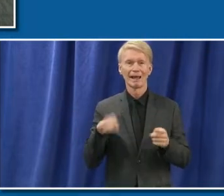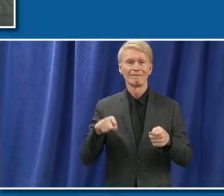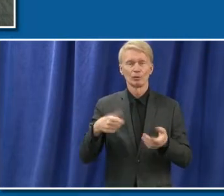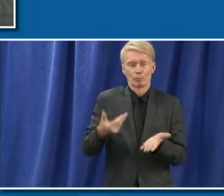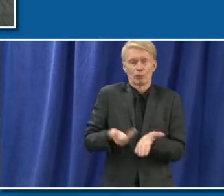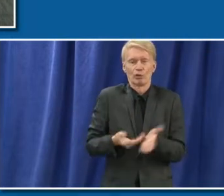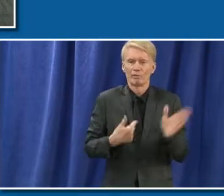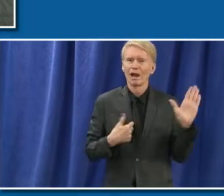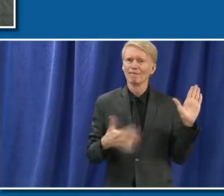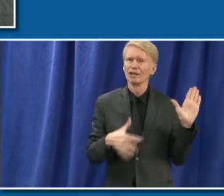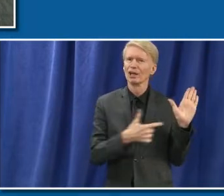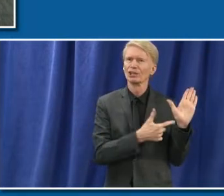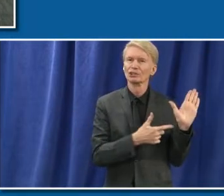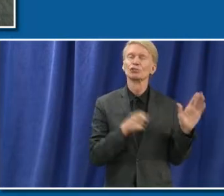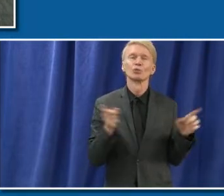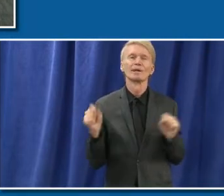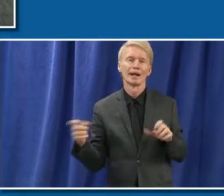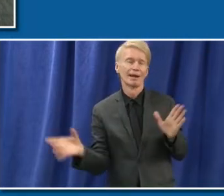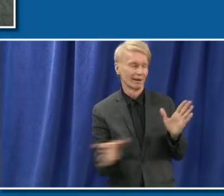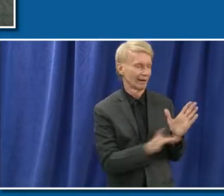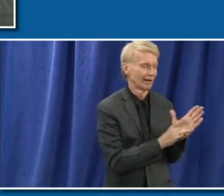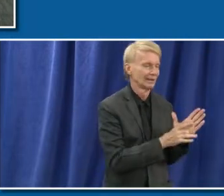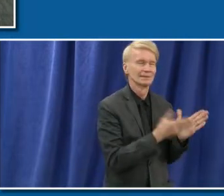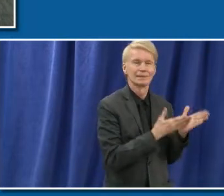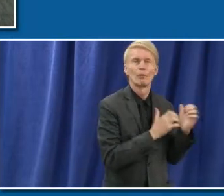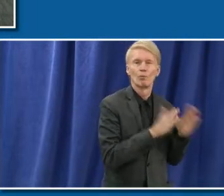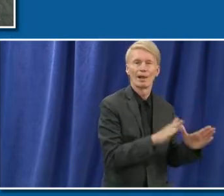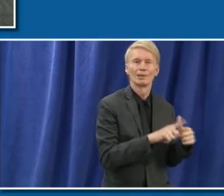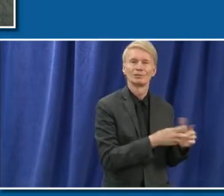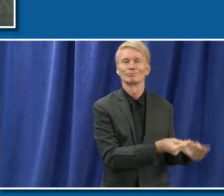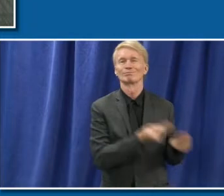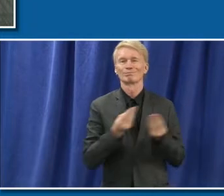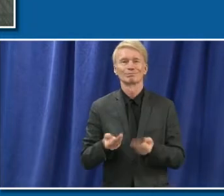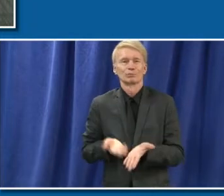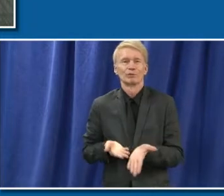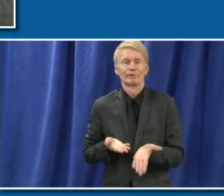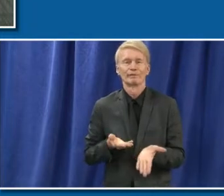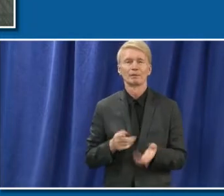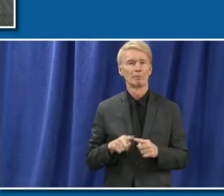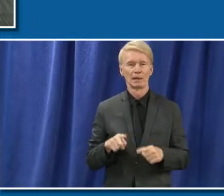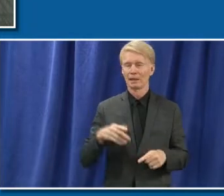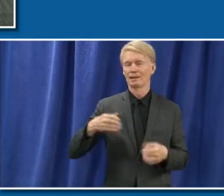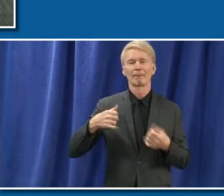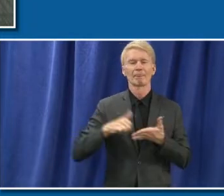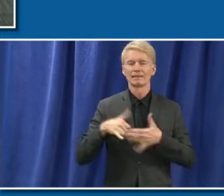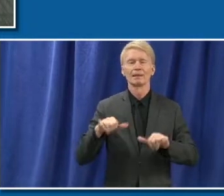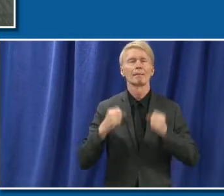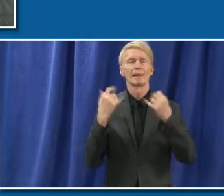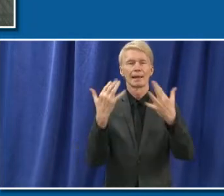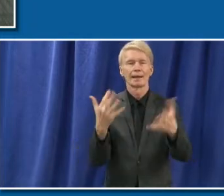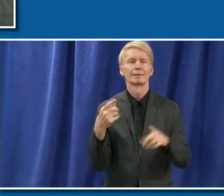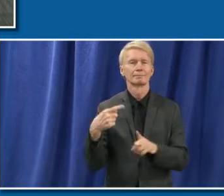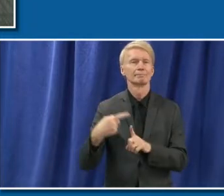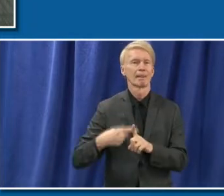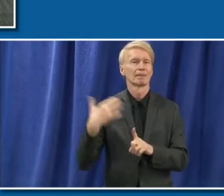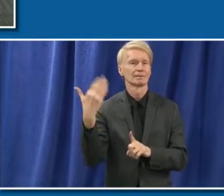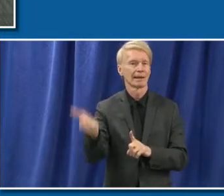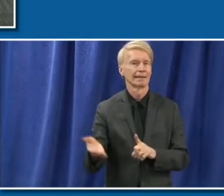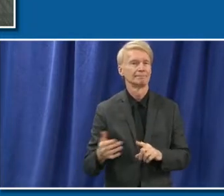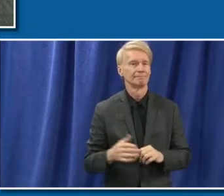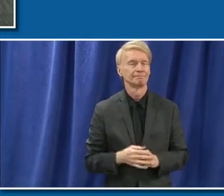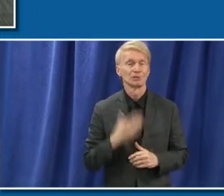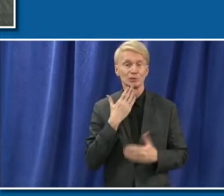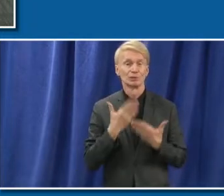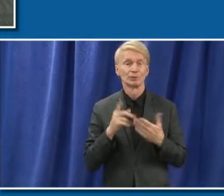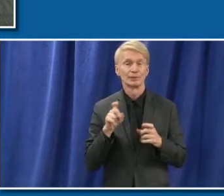vaccination, there will be ways to do that. But we are a long way, months, really, from that part of the outreach. Good question.